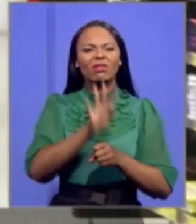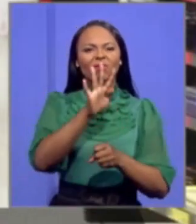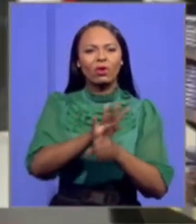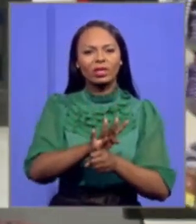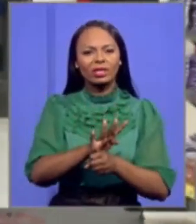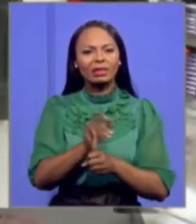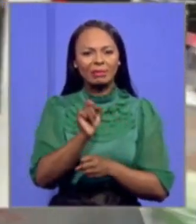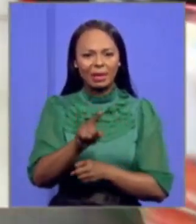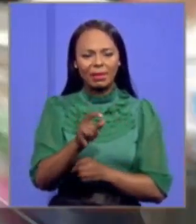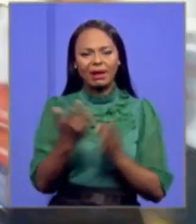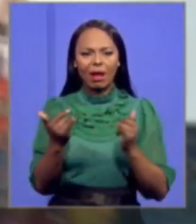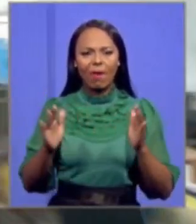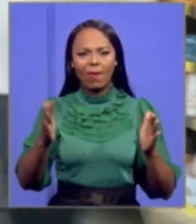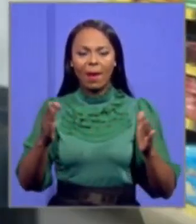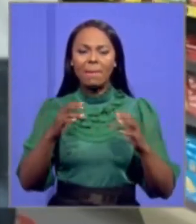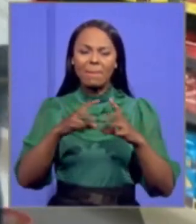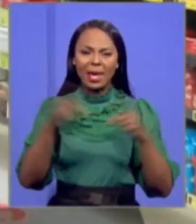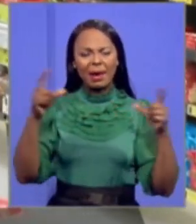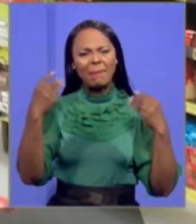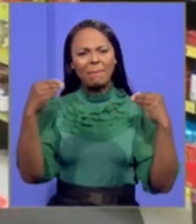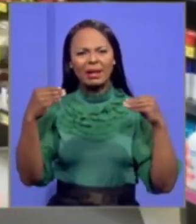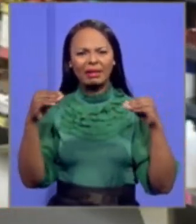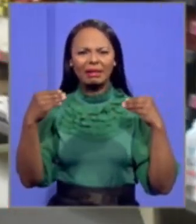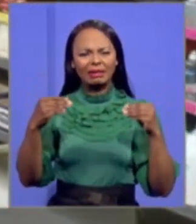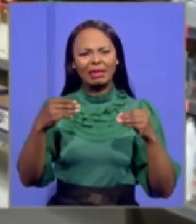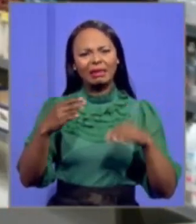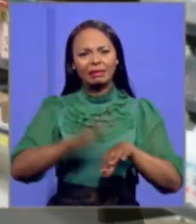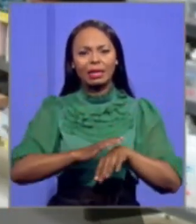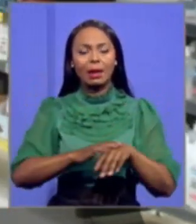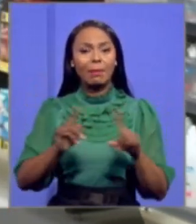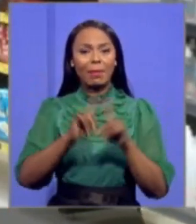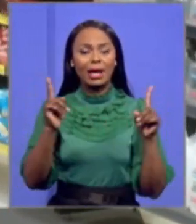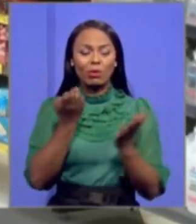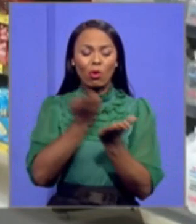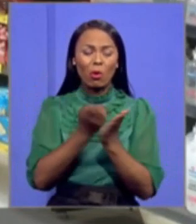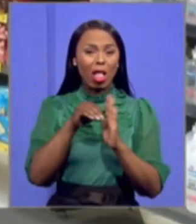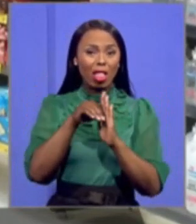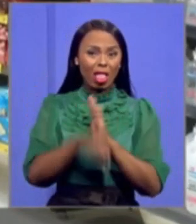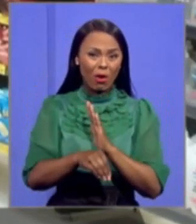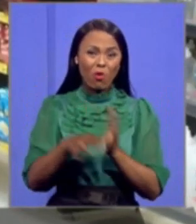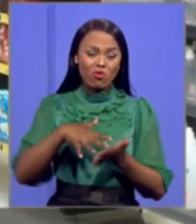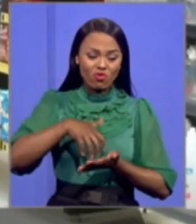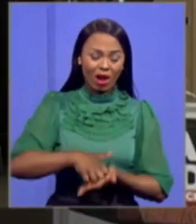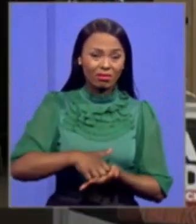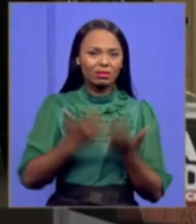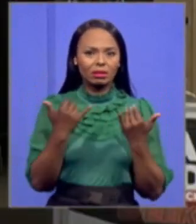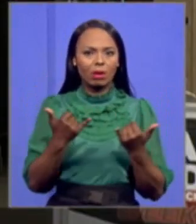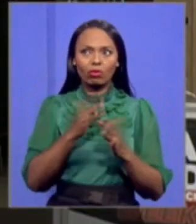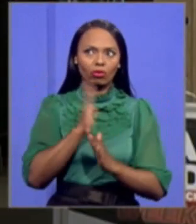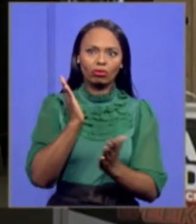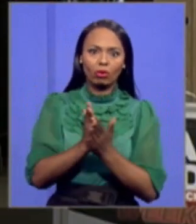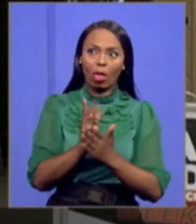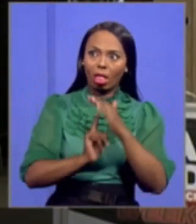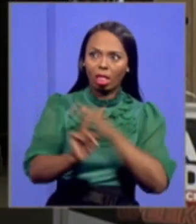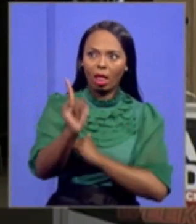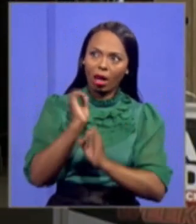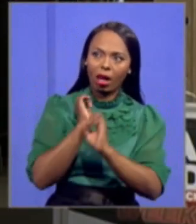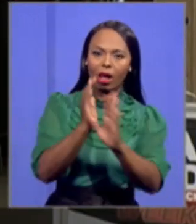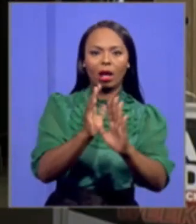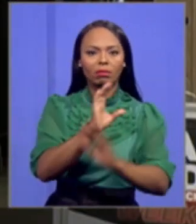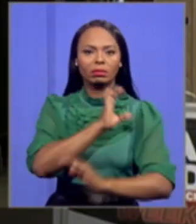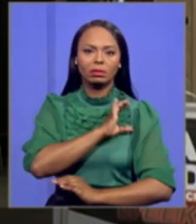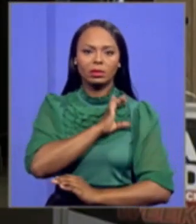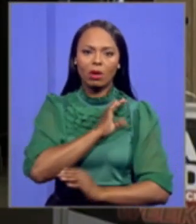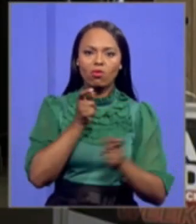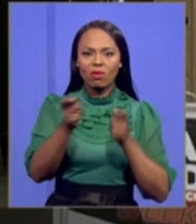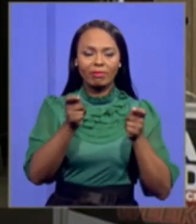malatsi a magolo a kgwebo mo nageng. Ka ntlha ikonomi e bokoa ga gona bonnete ba gore bareki ba tla gwantela kwa mabenkeleng ka dipalopalo